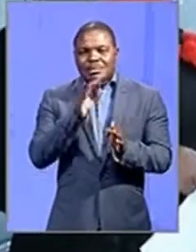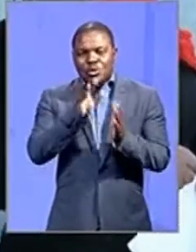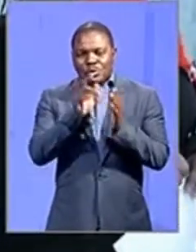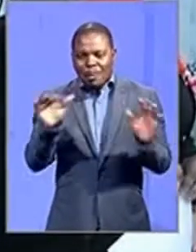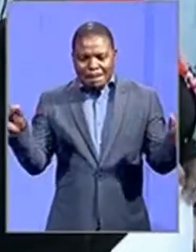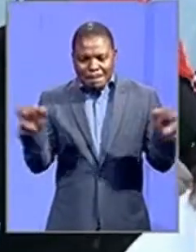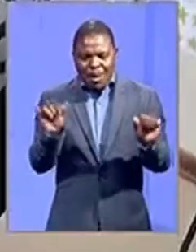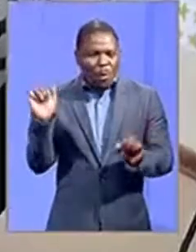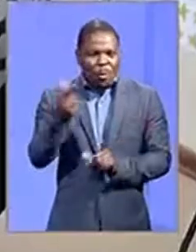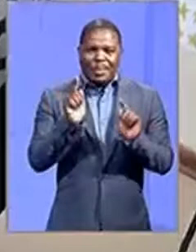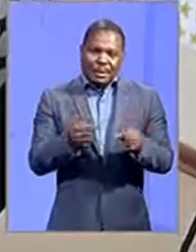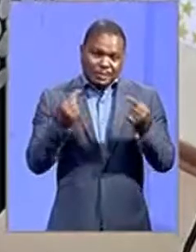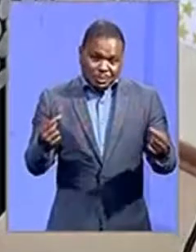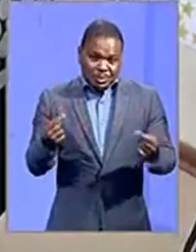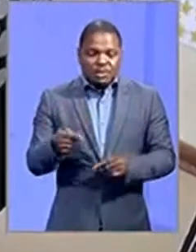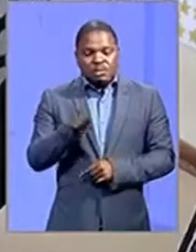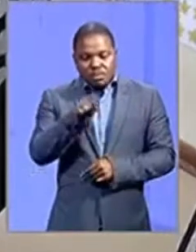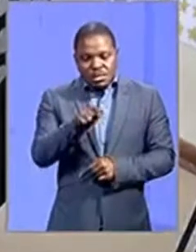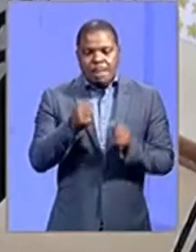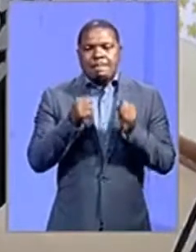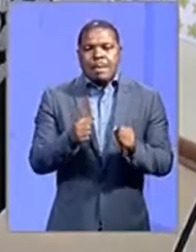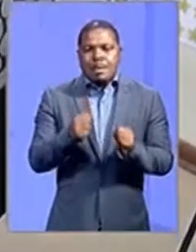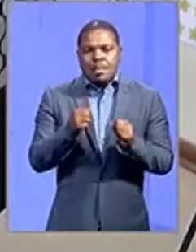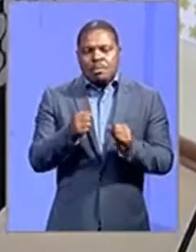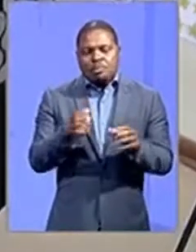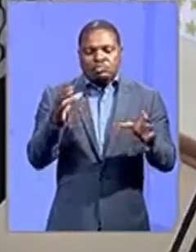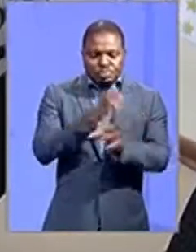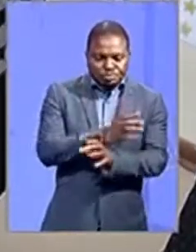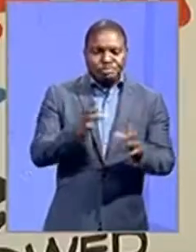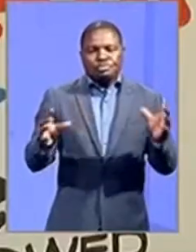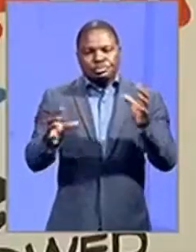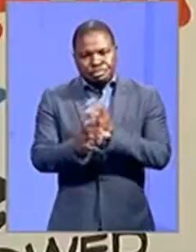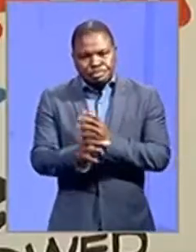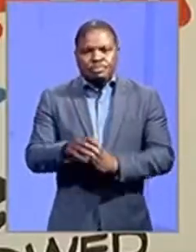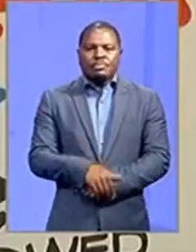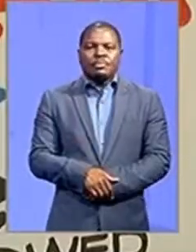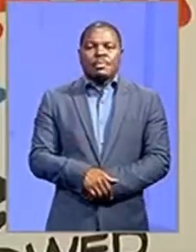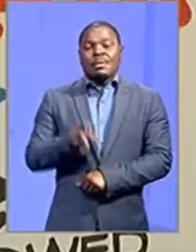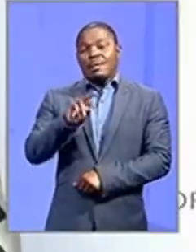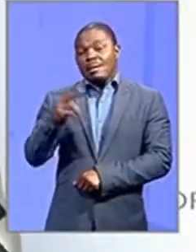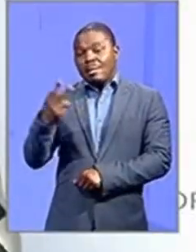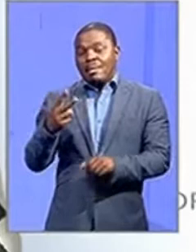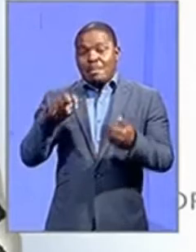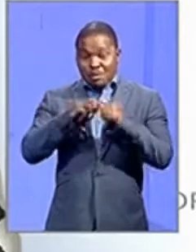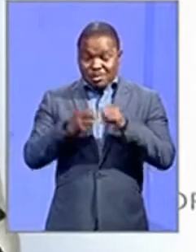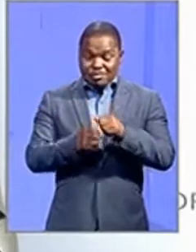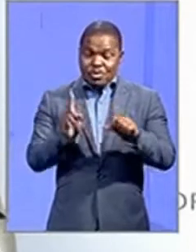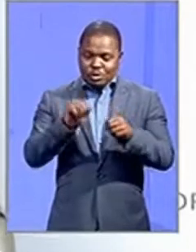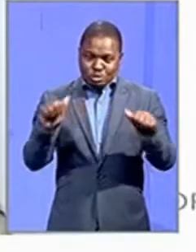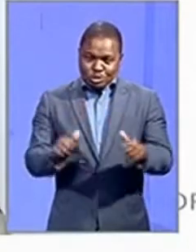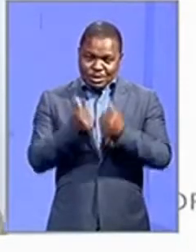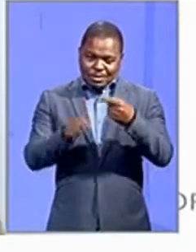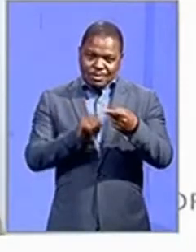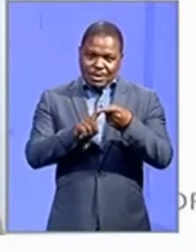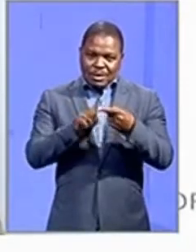boele botlhe kwa sekolong a tla tswelela go ka refosana matsatsi. The other problem, the challenge they have, it's actually